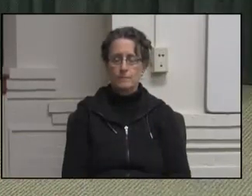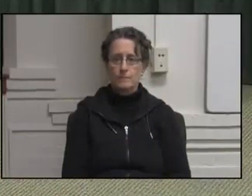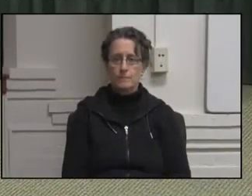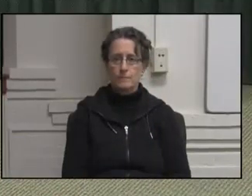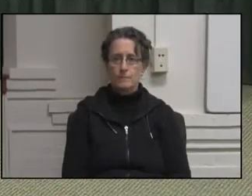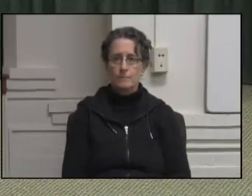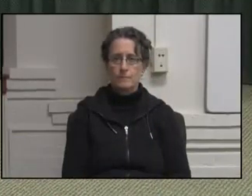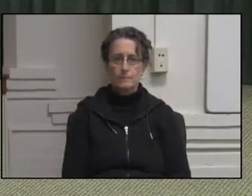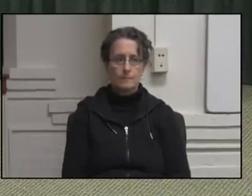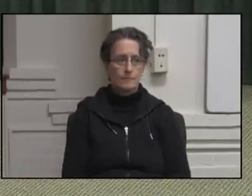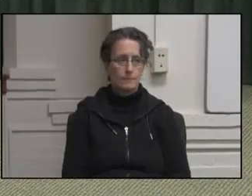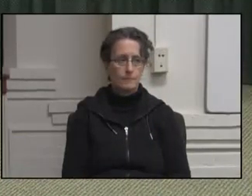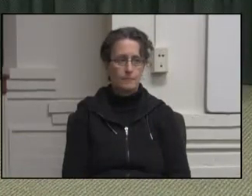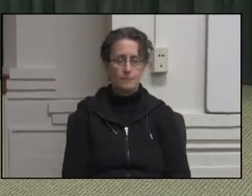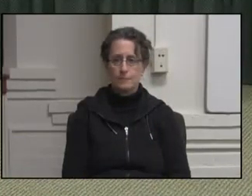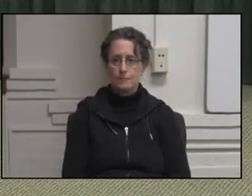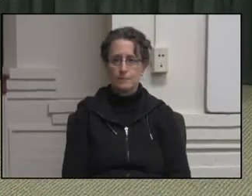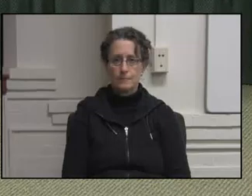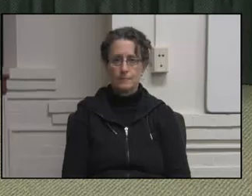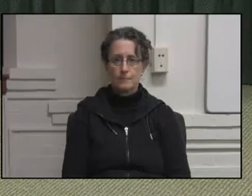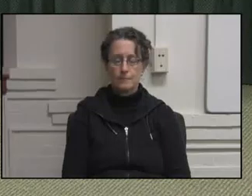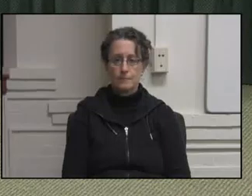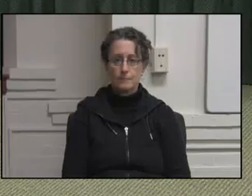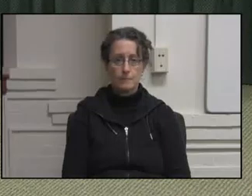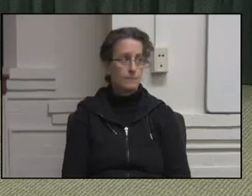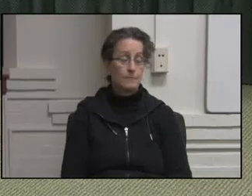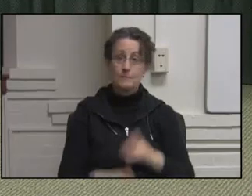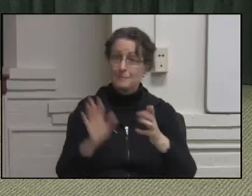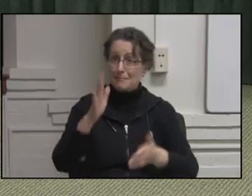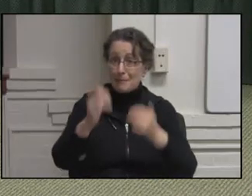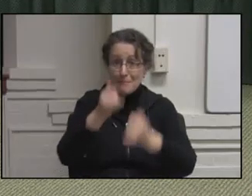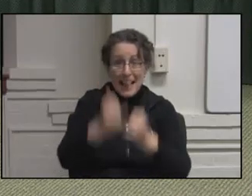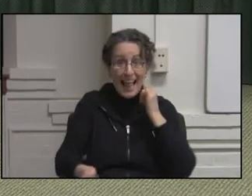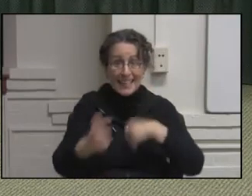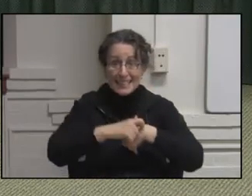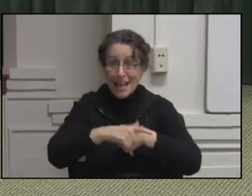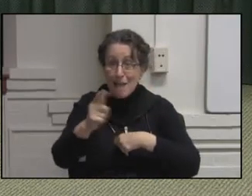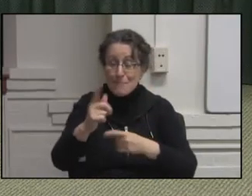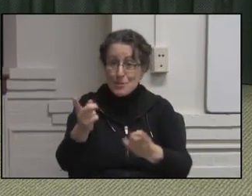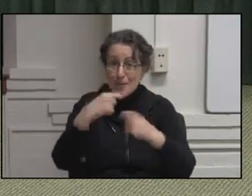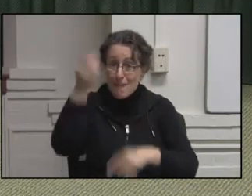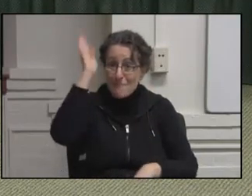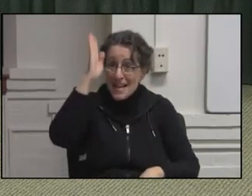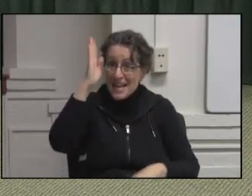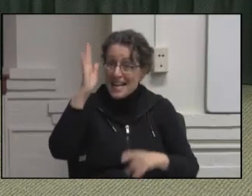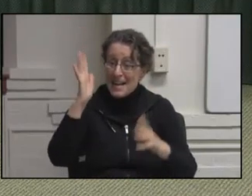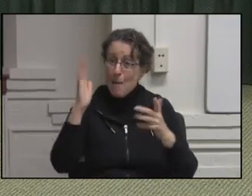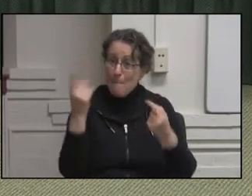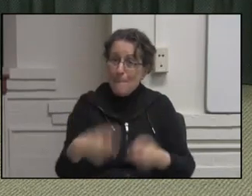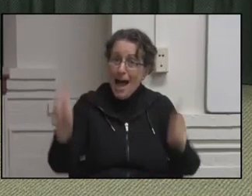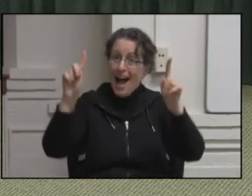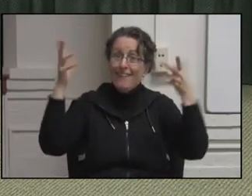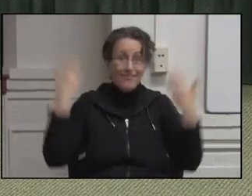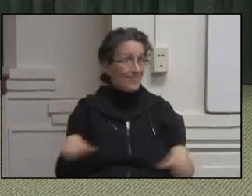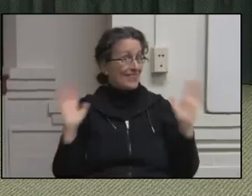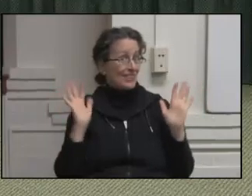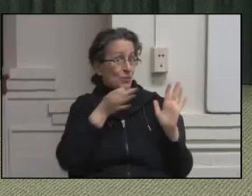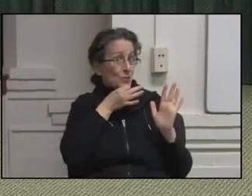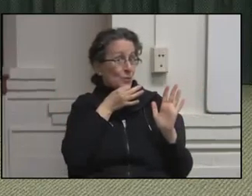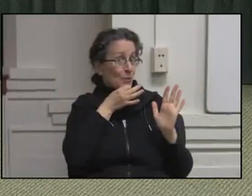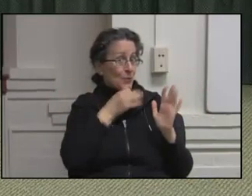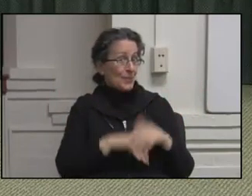Okay, I wasn't sure. That's okay. This could be. I didn't see any, like, squish out of the chair. Okay. All